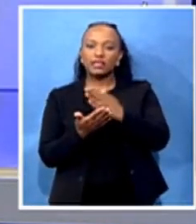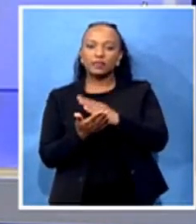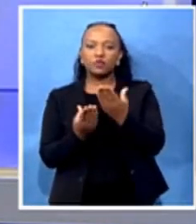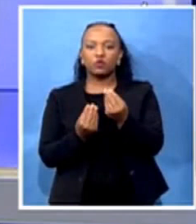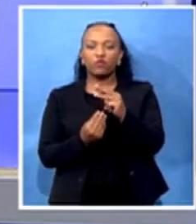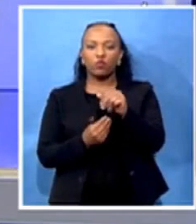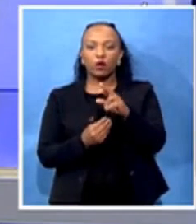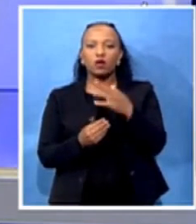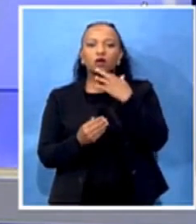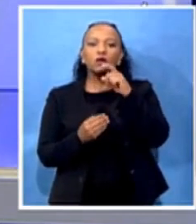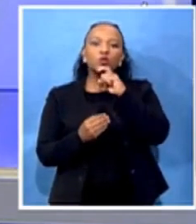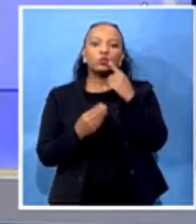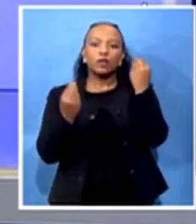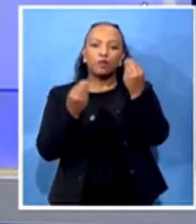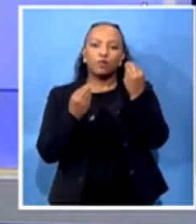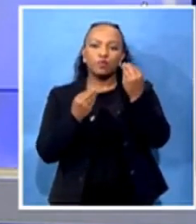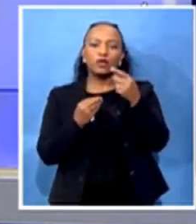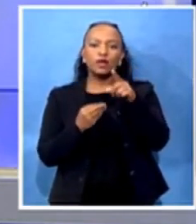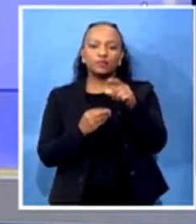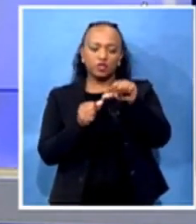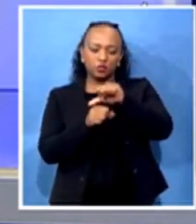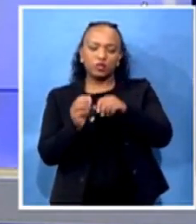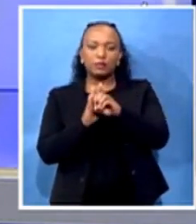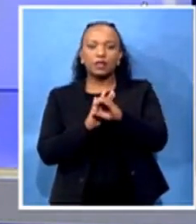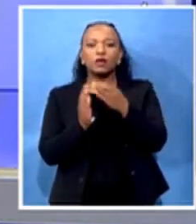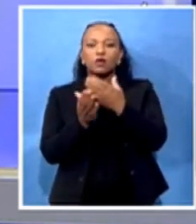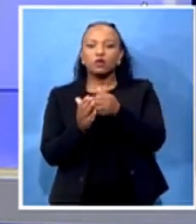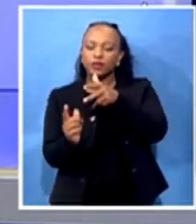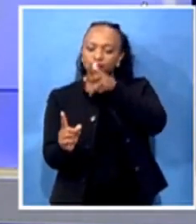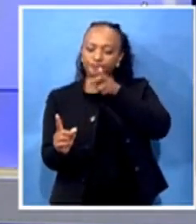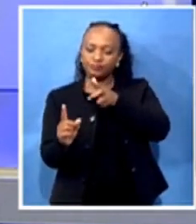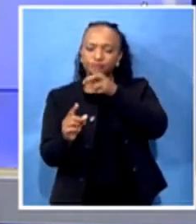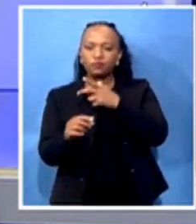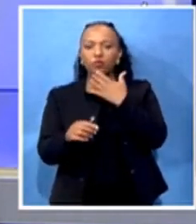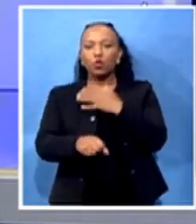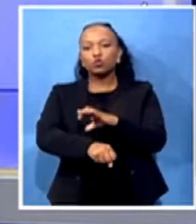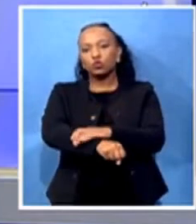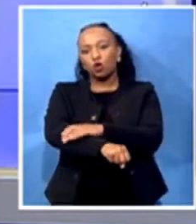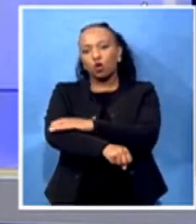you can easily learn Xitsonga thanks to Mukondleteri